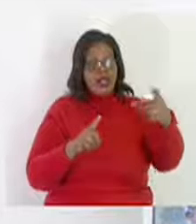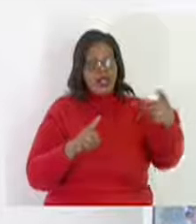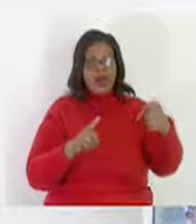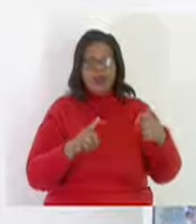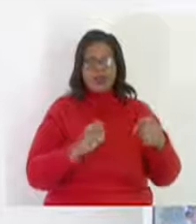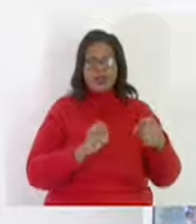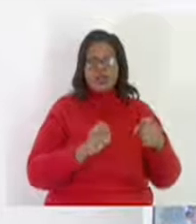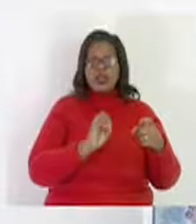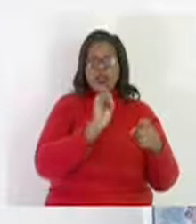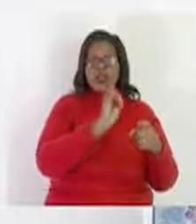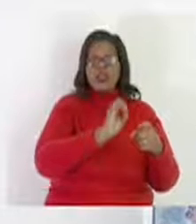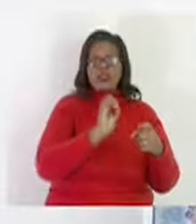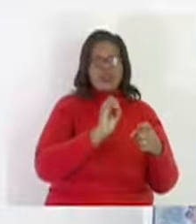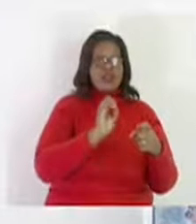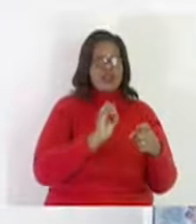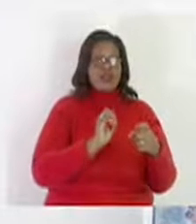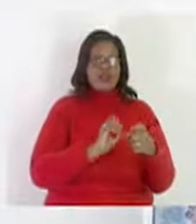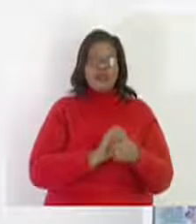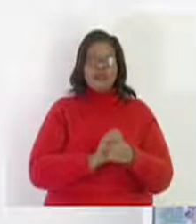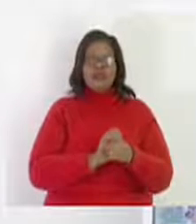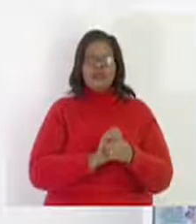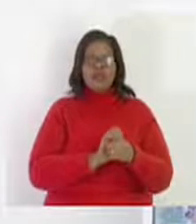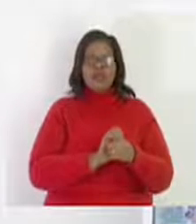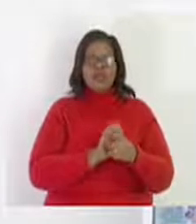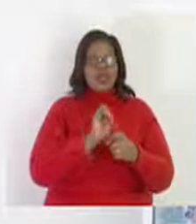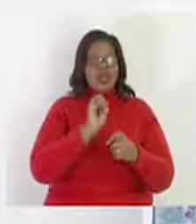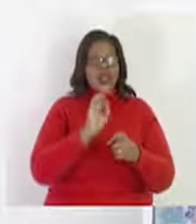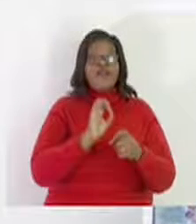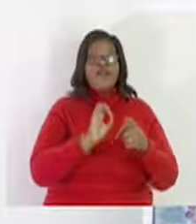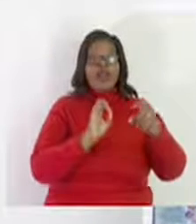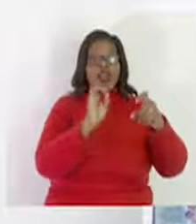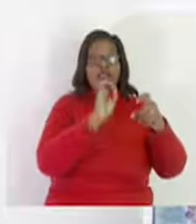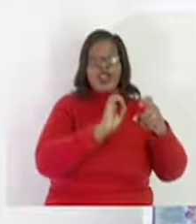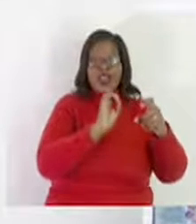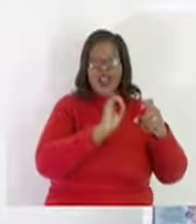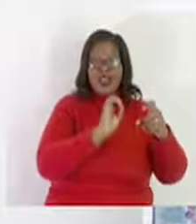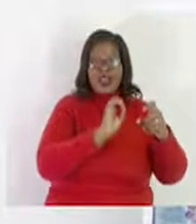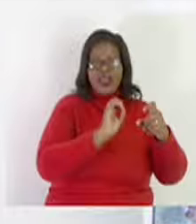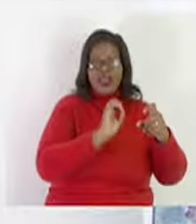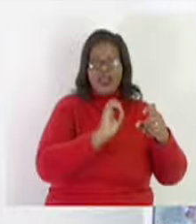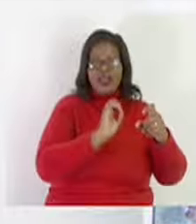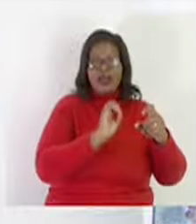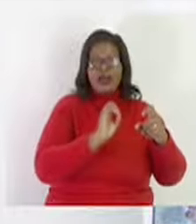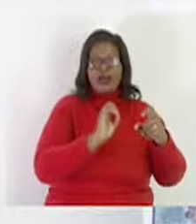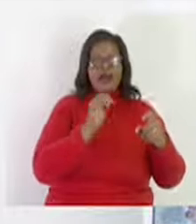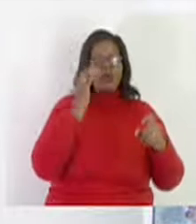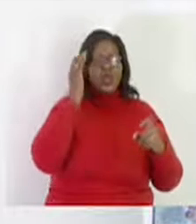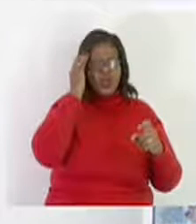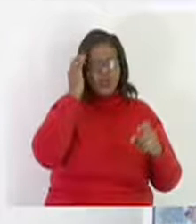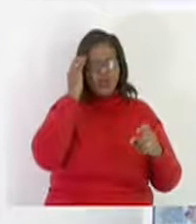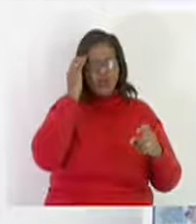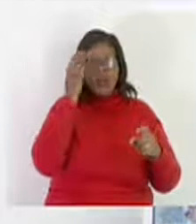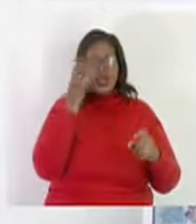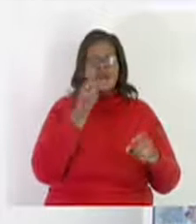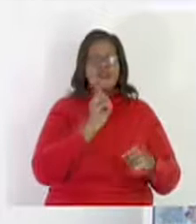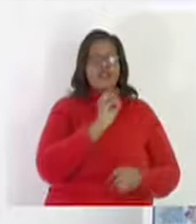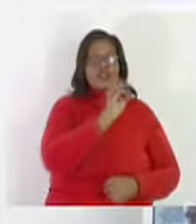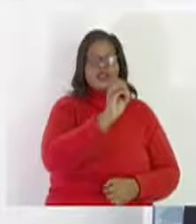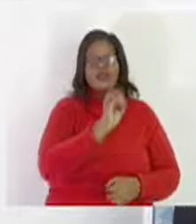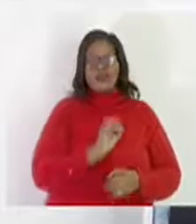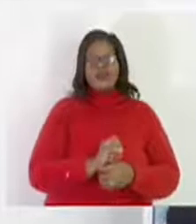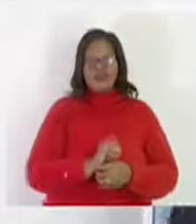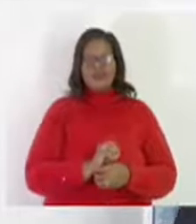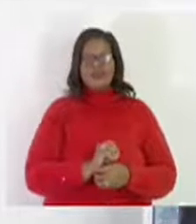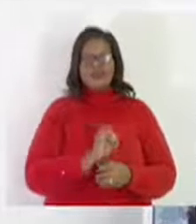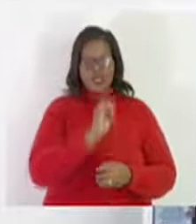is no number. When there is no number, we know that there is also a 0 there. So 0